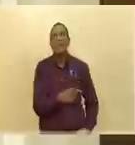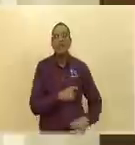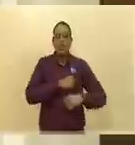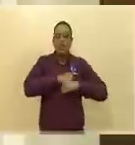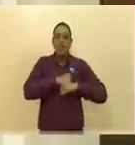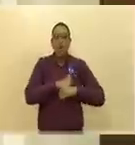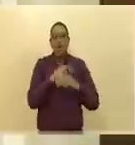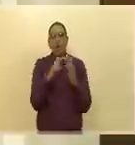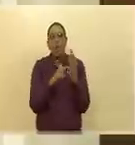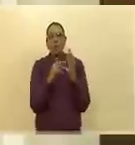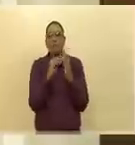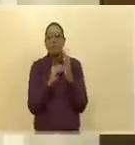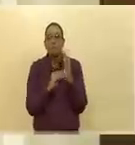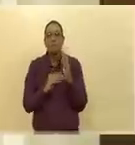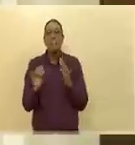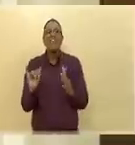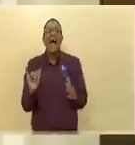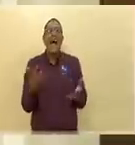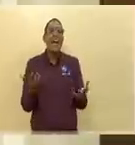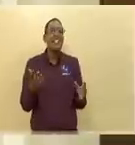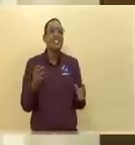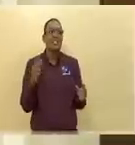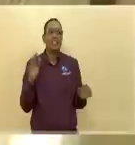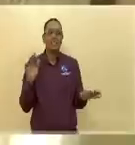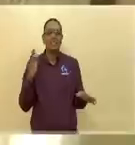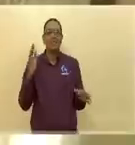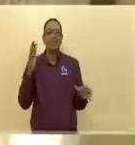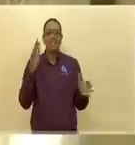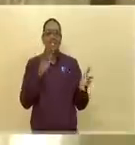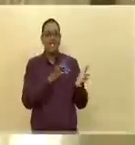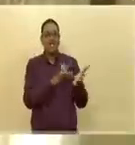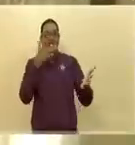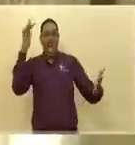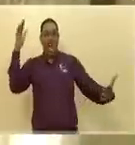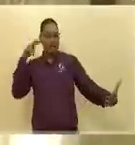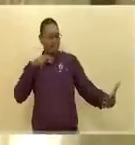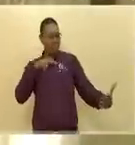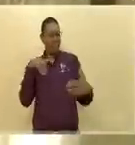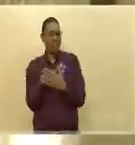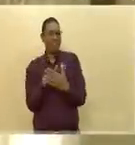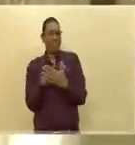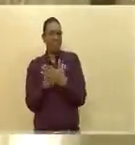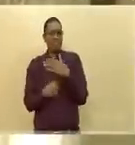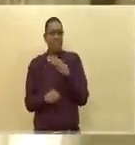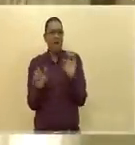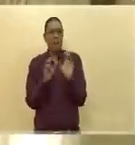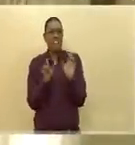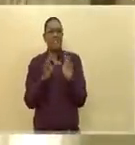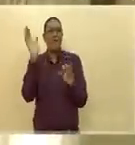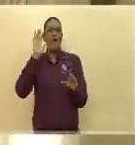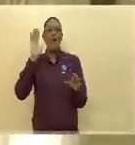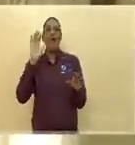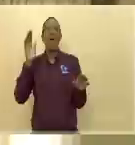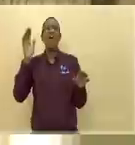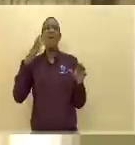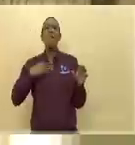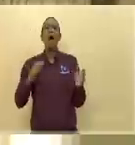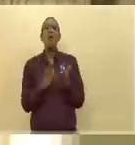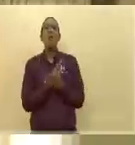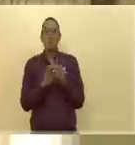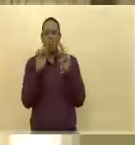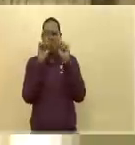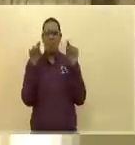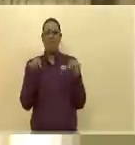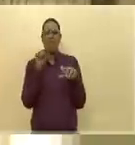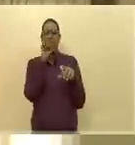security measures. It's almost like a shiny seal on it. And that was obviously the first attempt to